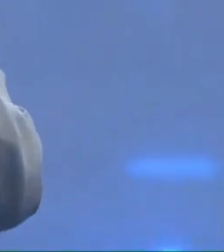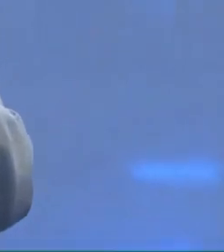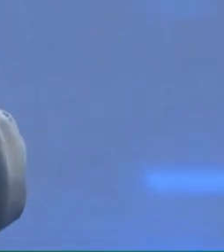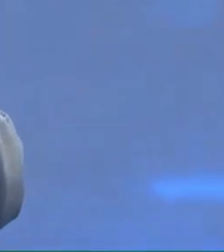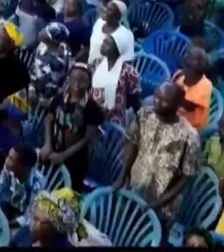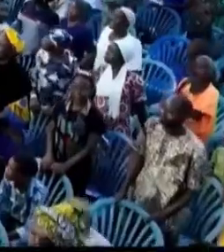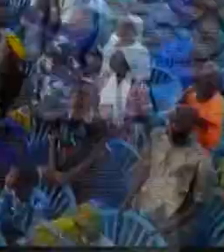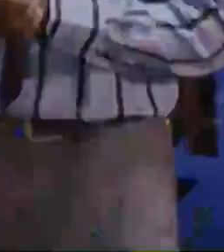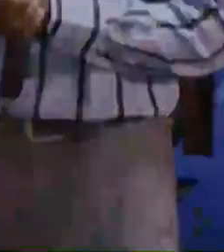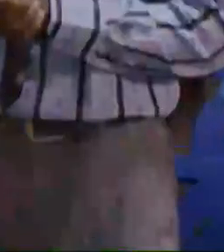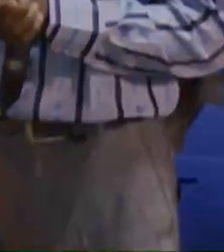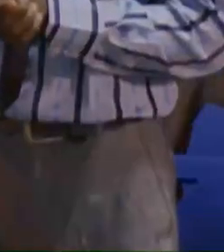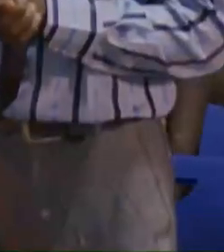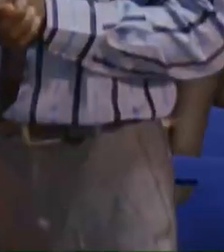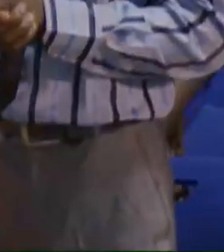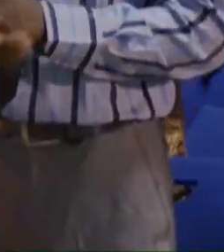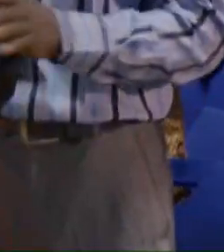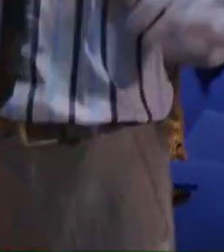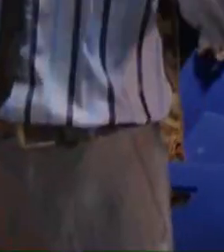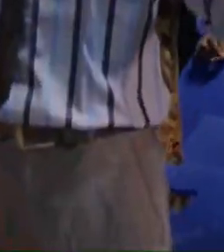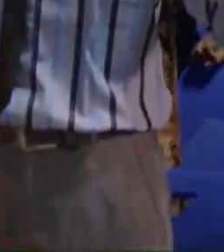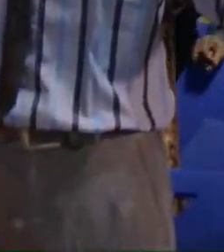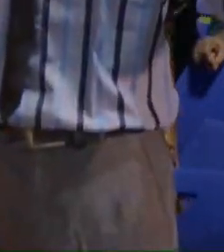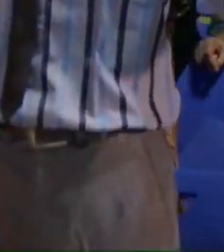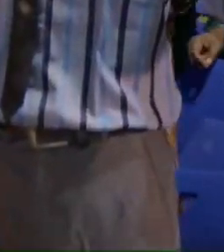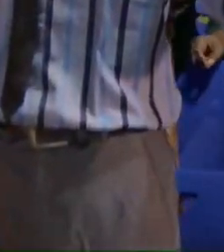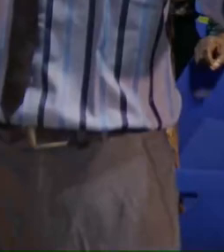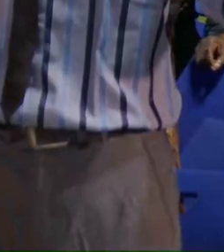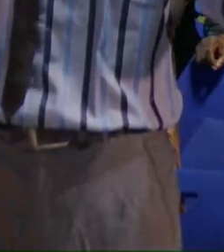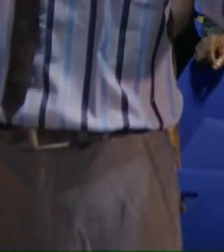Today is your day.